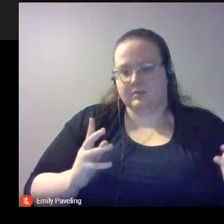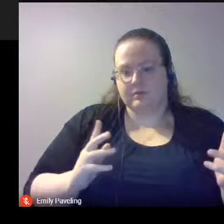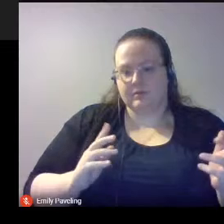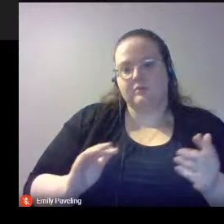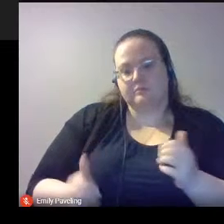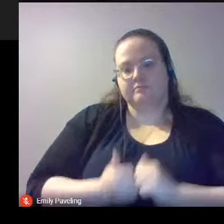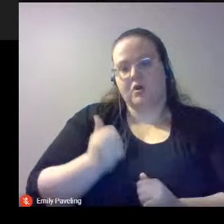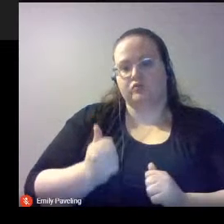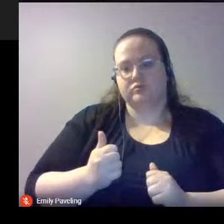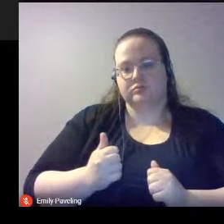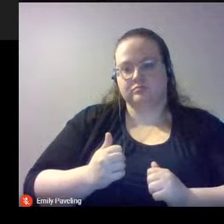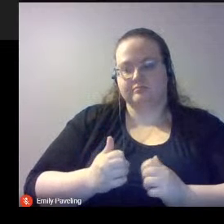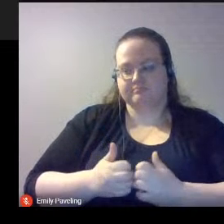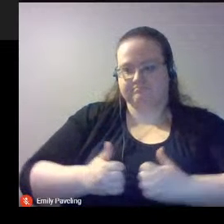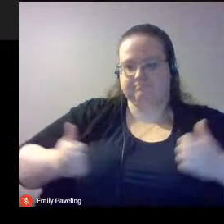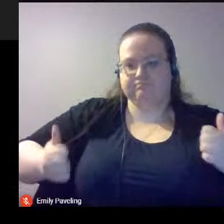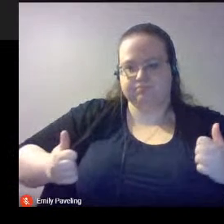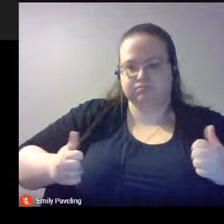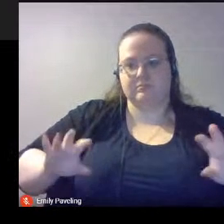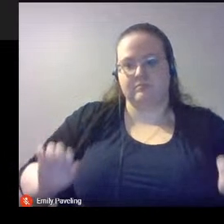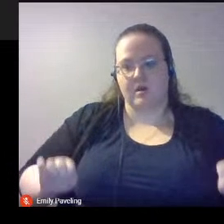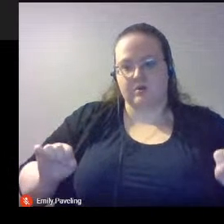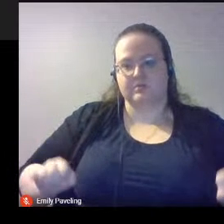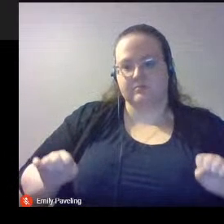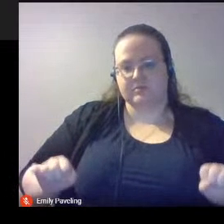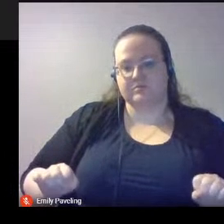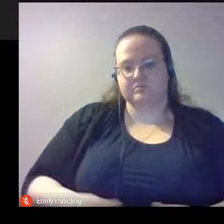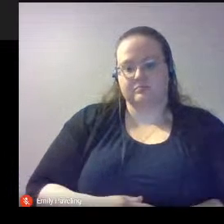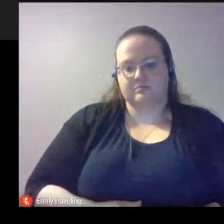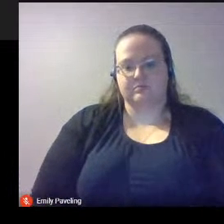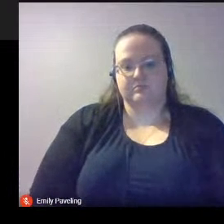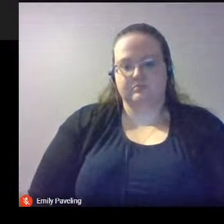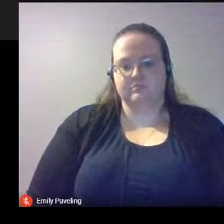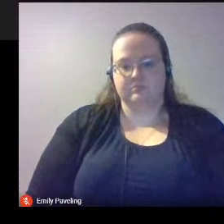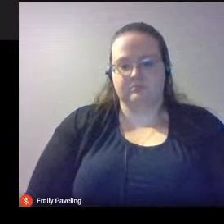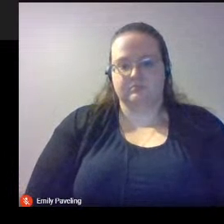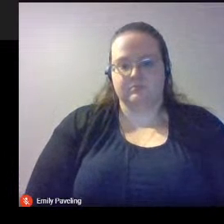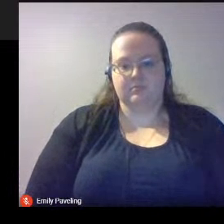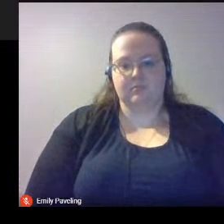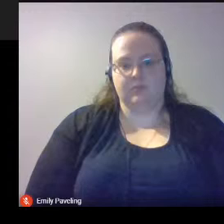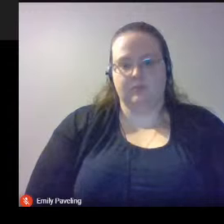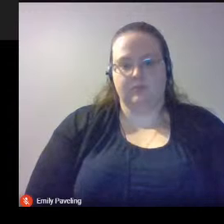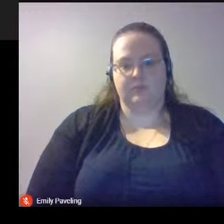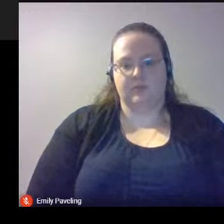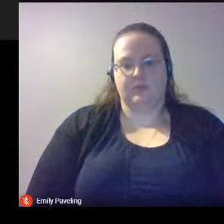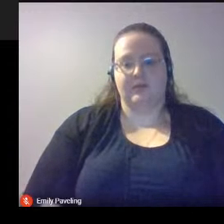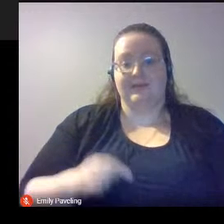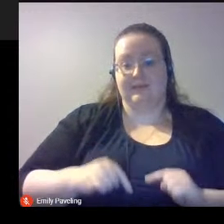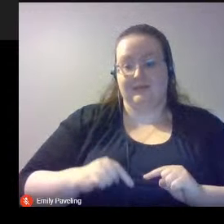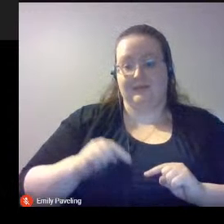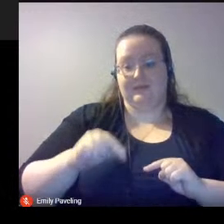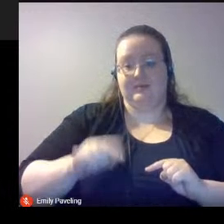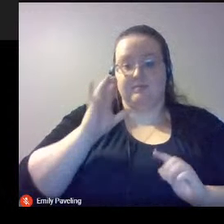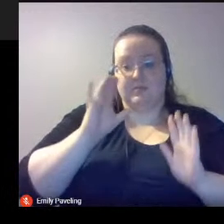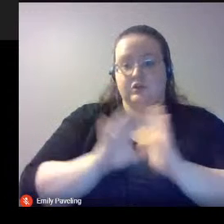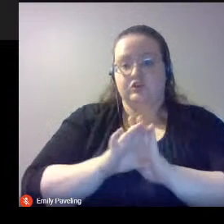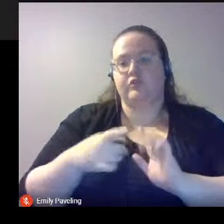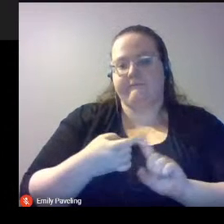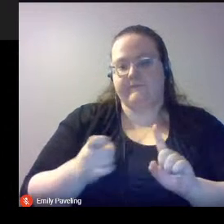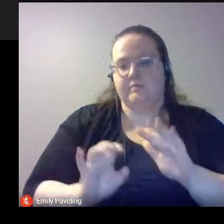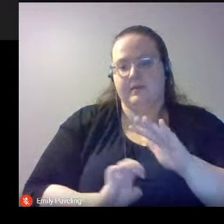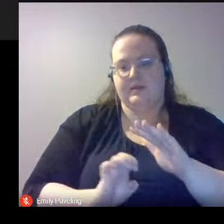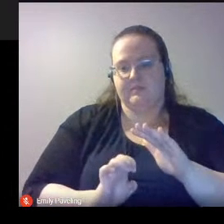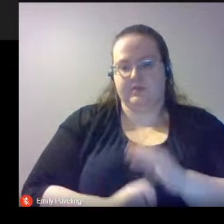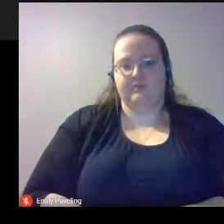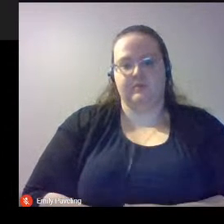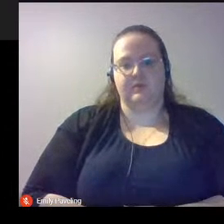distance between those desks as possible and between the students as possible. And both these photos here are from an elementary school. And next up,